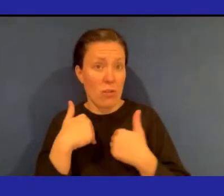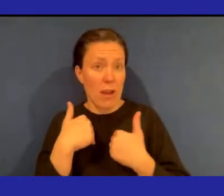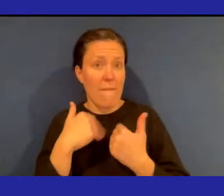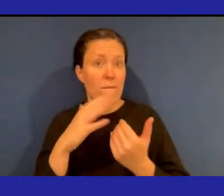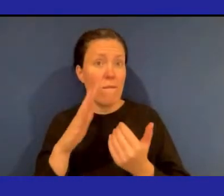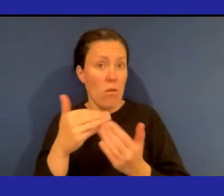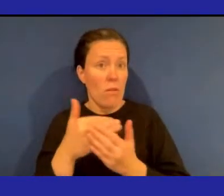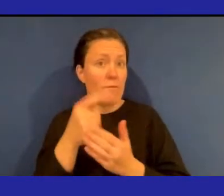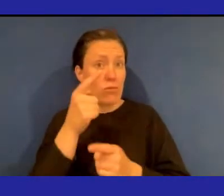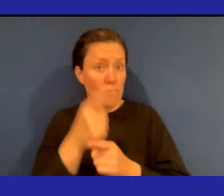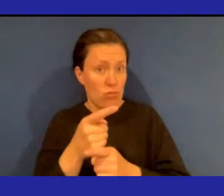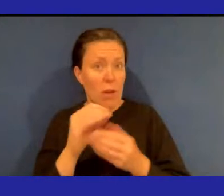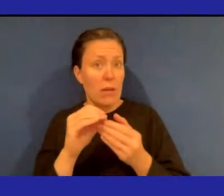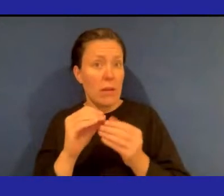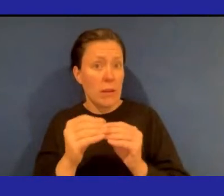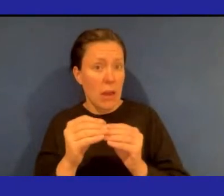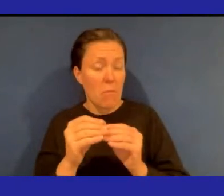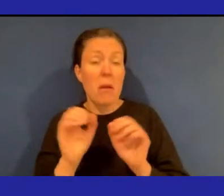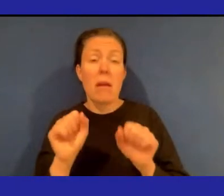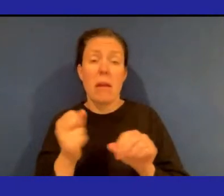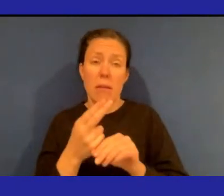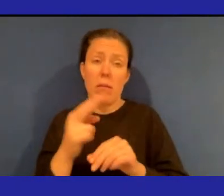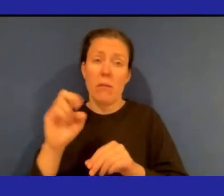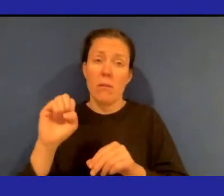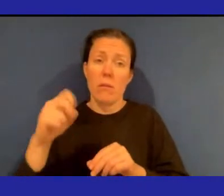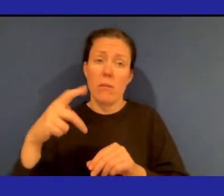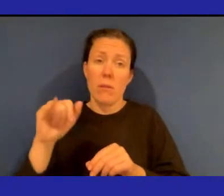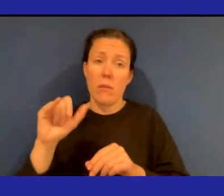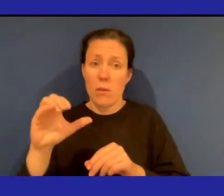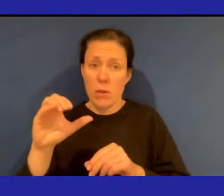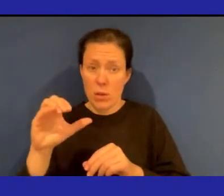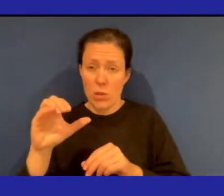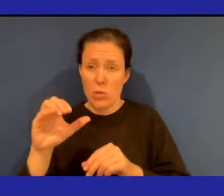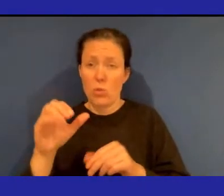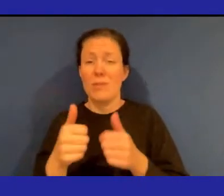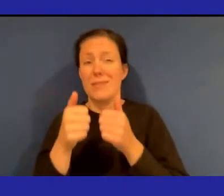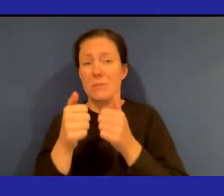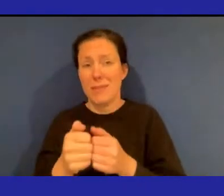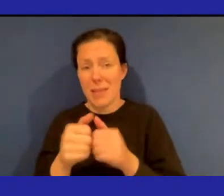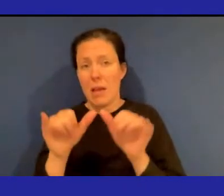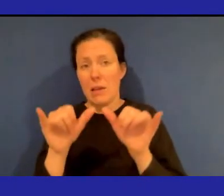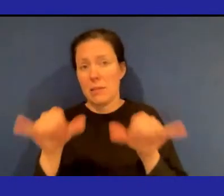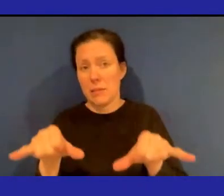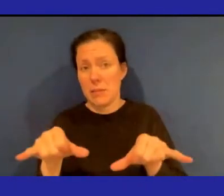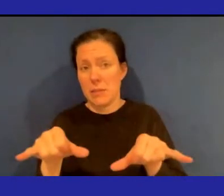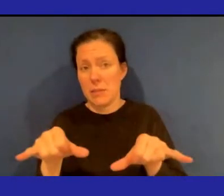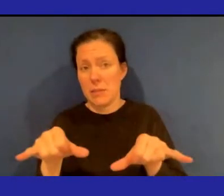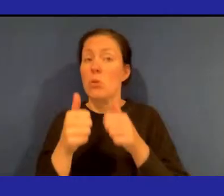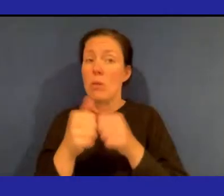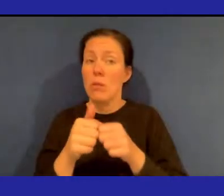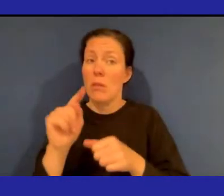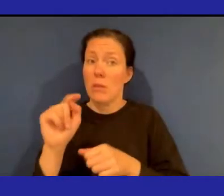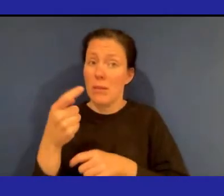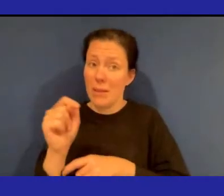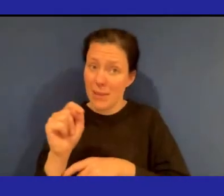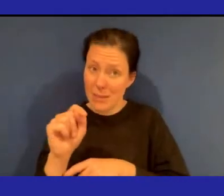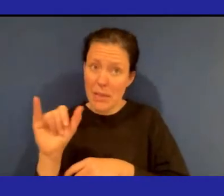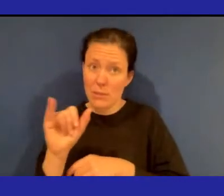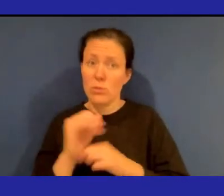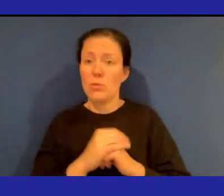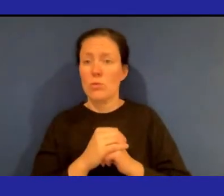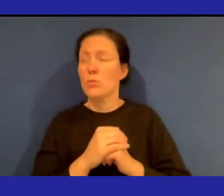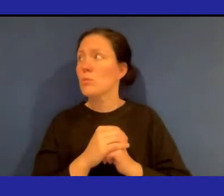they can use Epic text system, so they can also text the people, right? So they have a